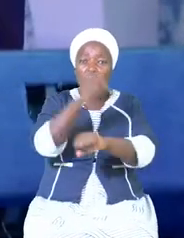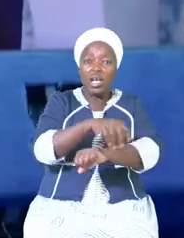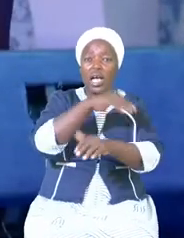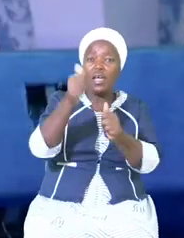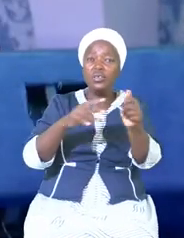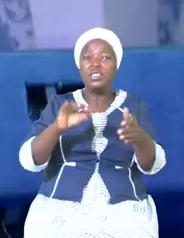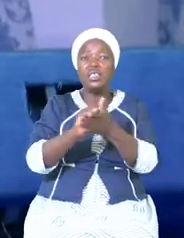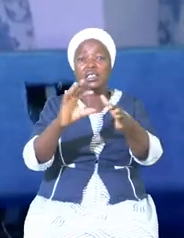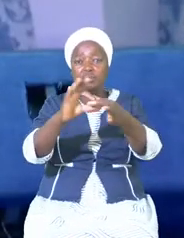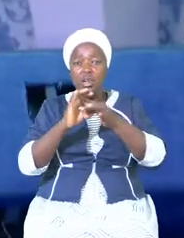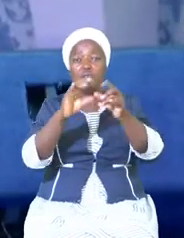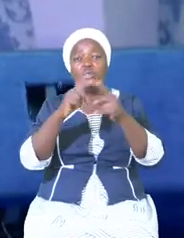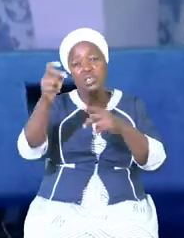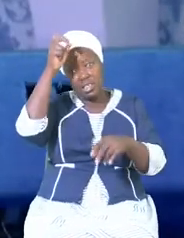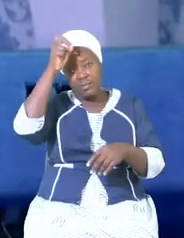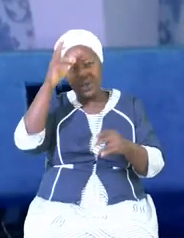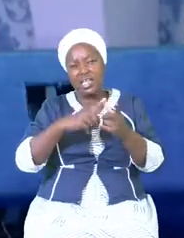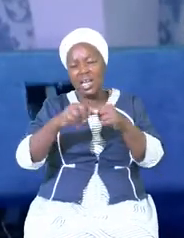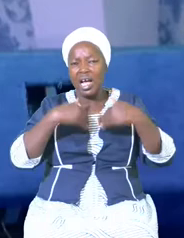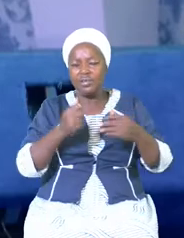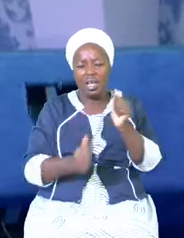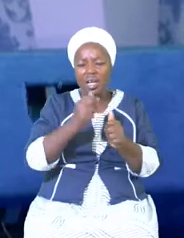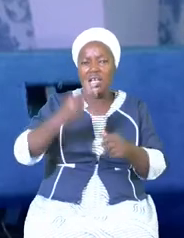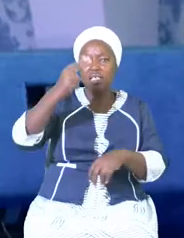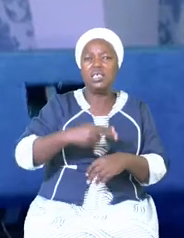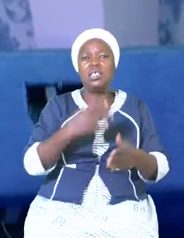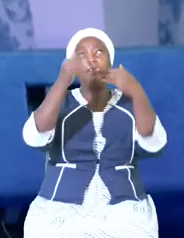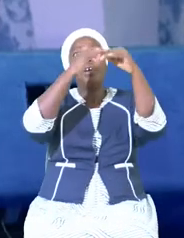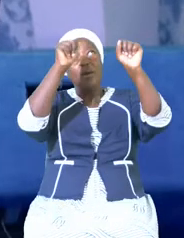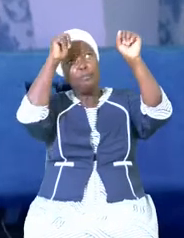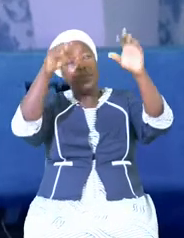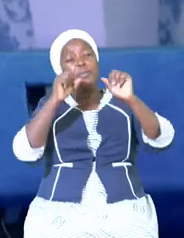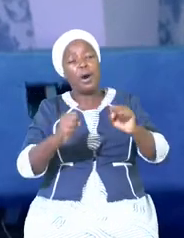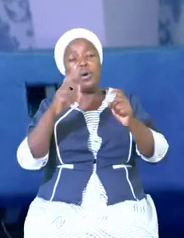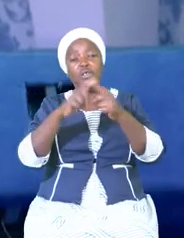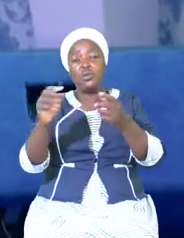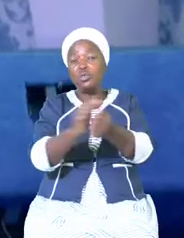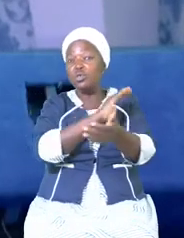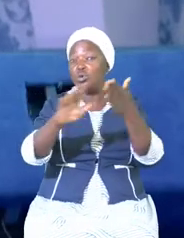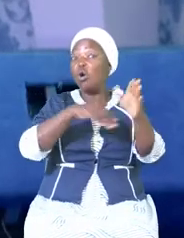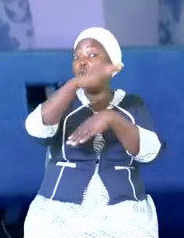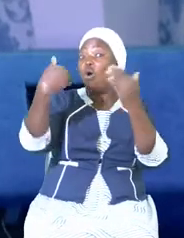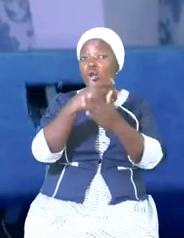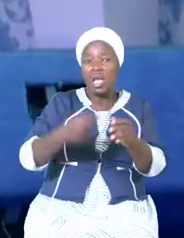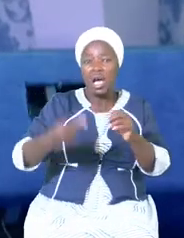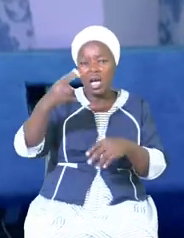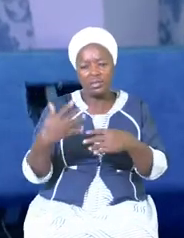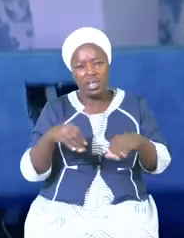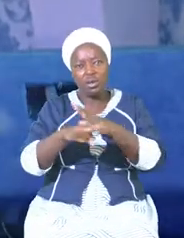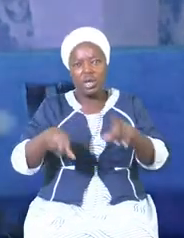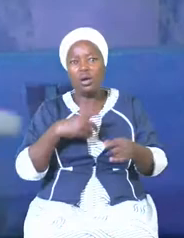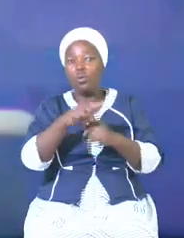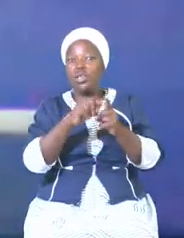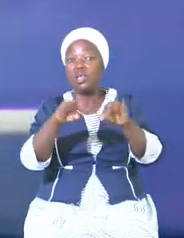the devil, he has the highest heavenly power to destroy any high sin in your life. When he gives you